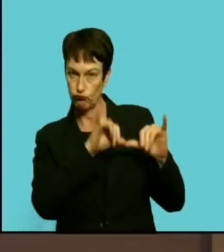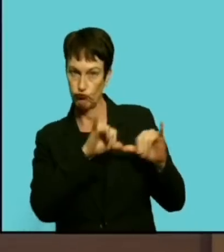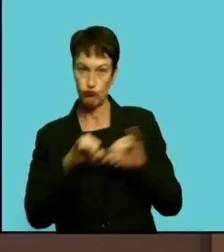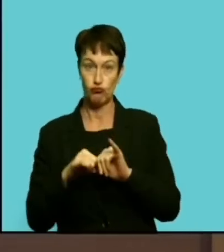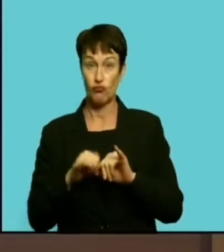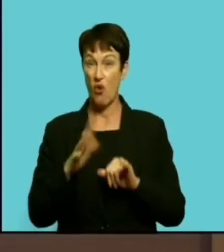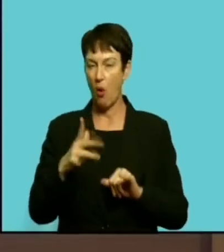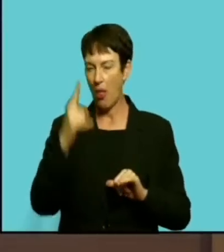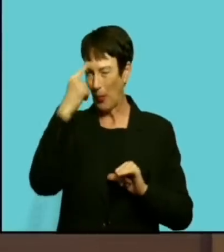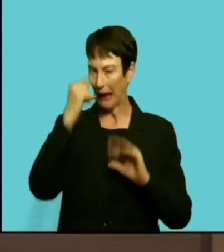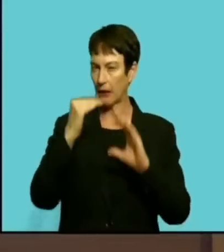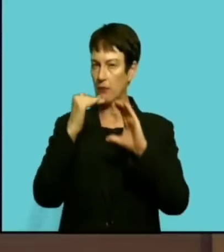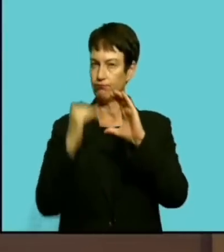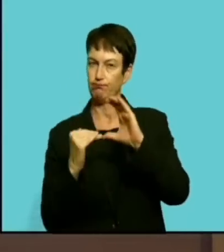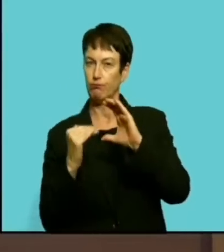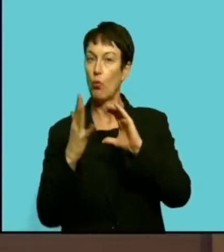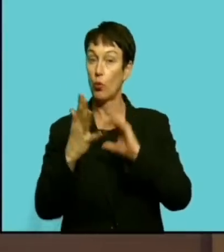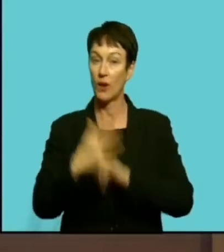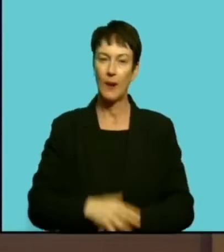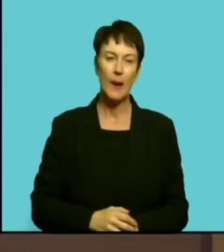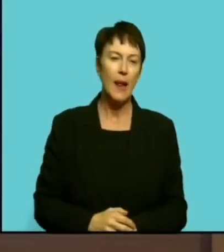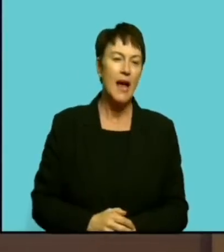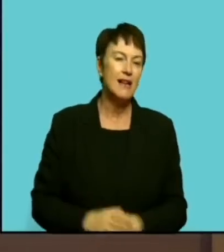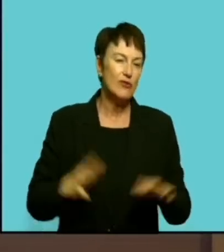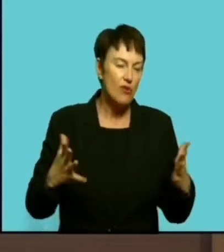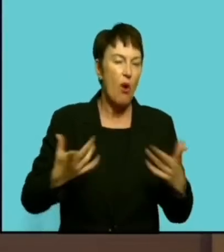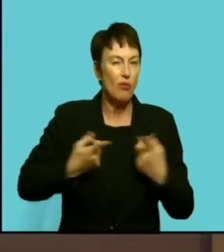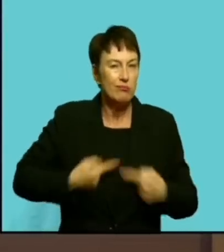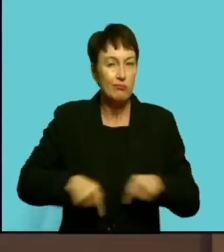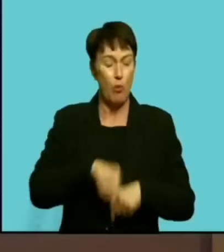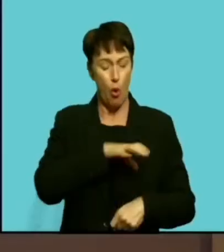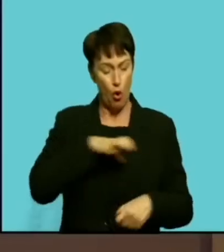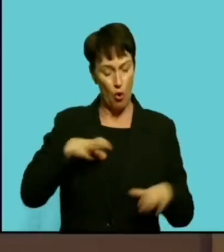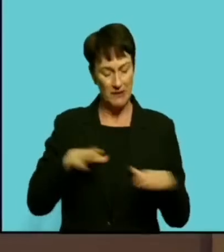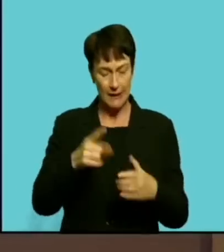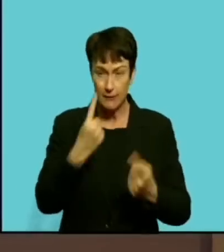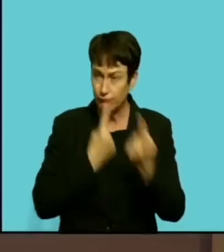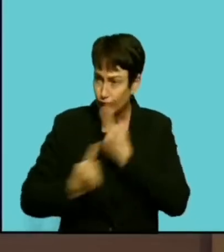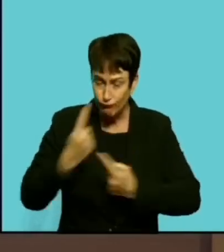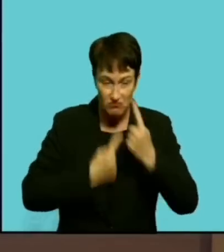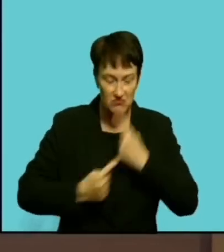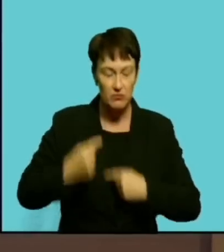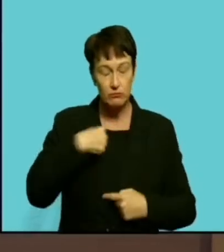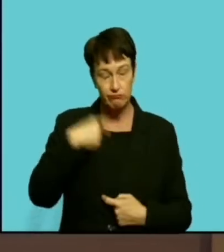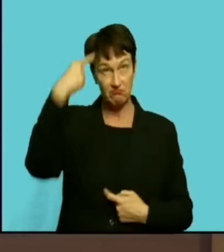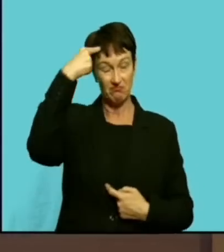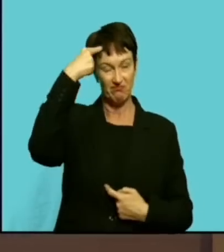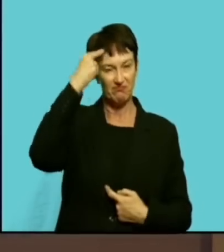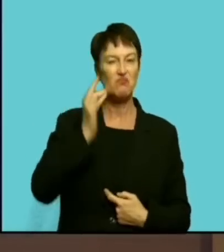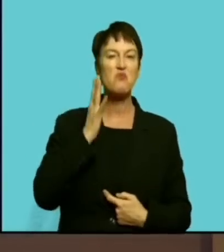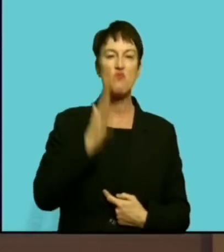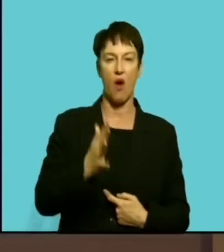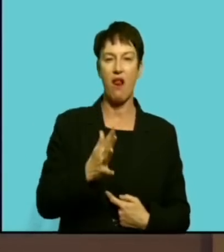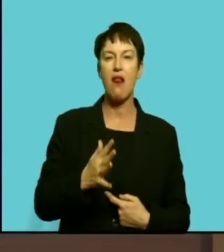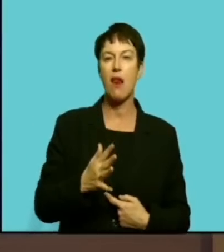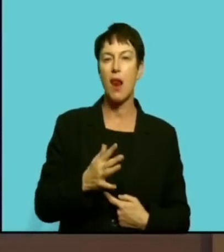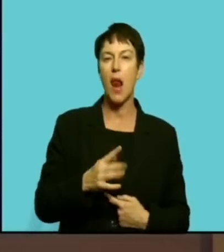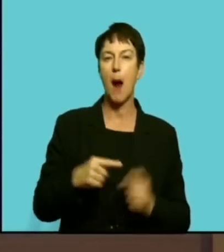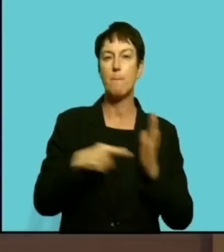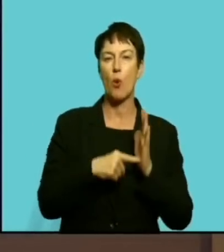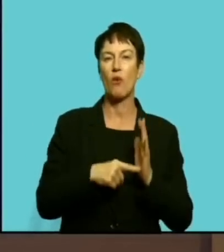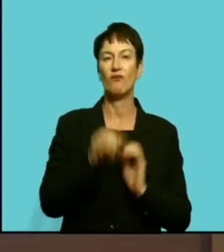Against this backdrop, the MPC decided to increase the repurchase rate by 50 basis points